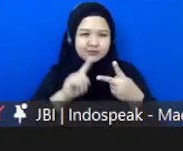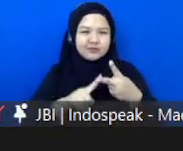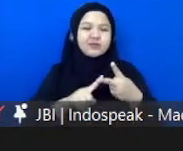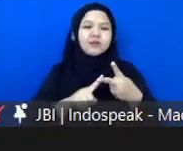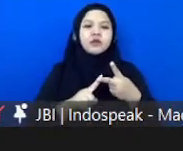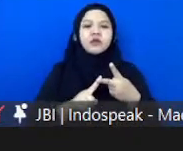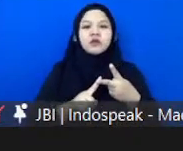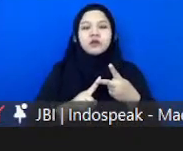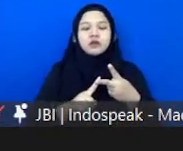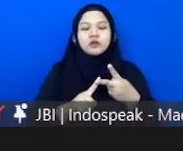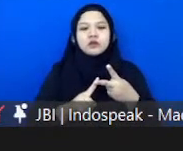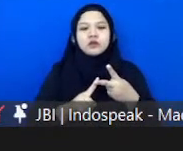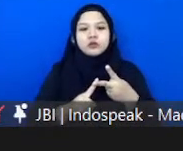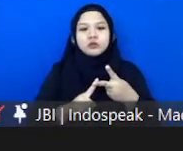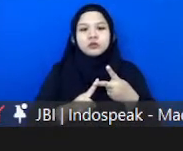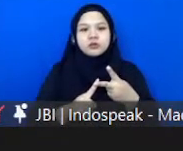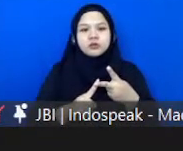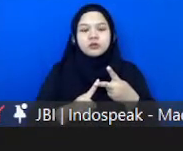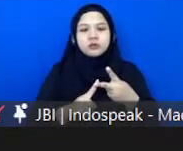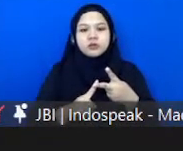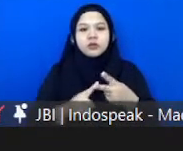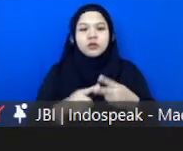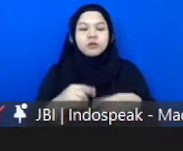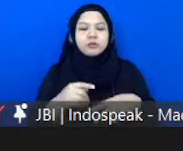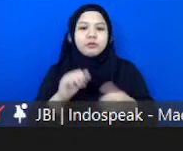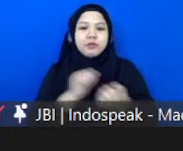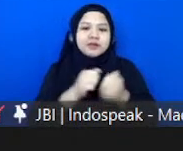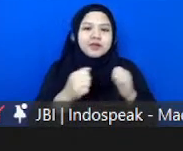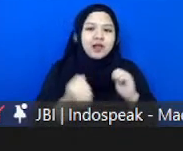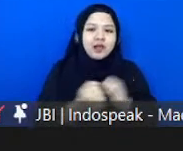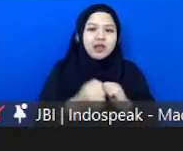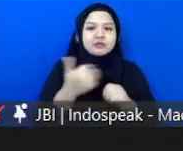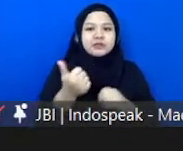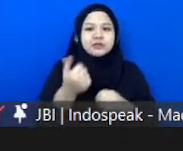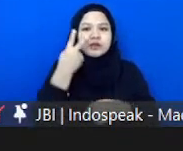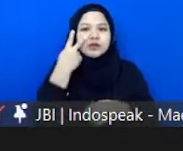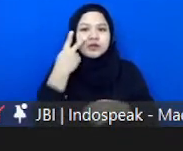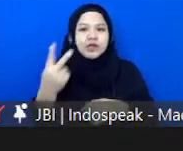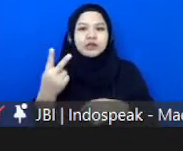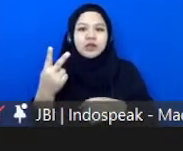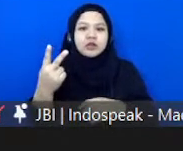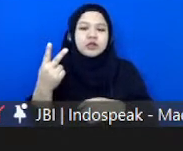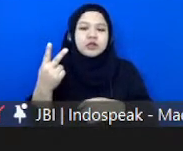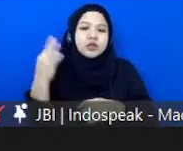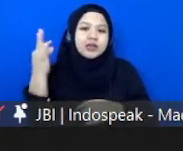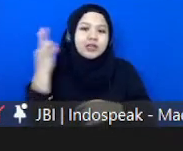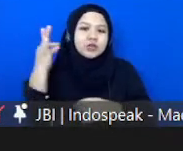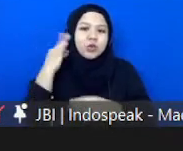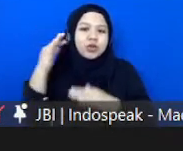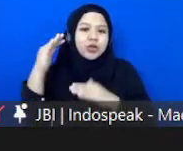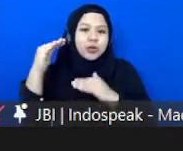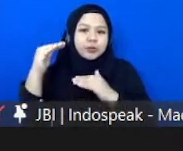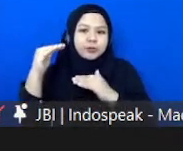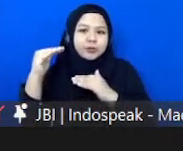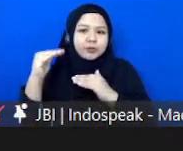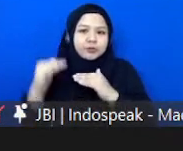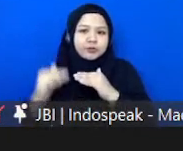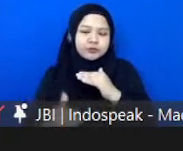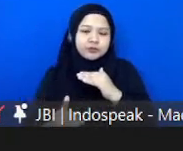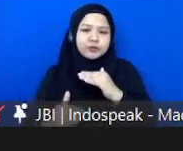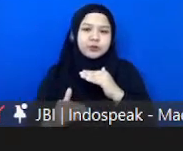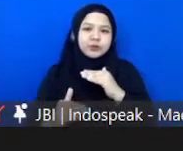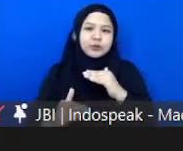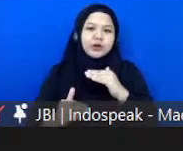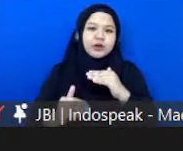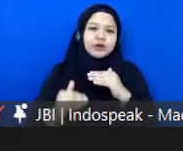systemic risk, problem and intervention will be framed in a reductionist manner, leading to fragmented action by the